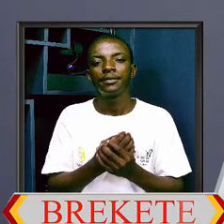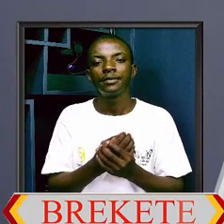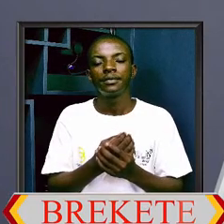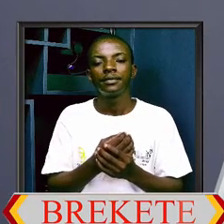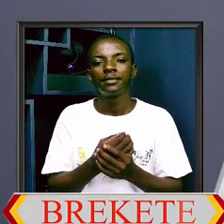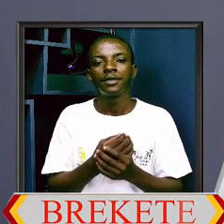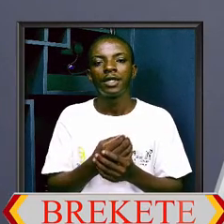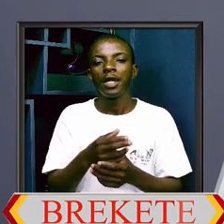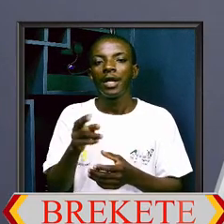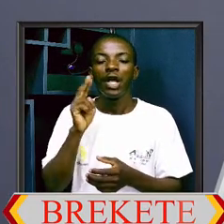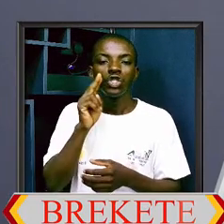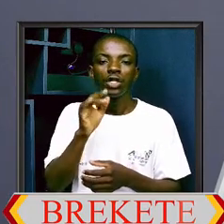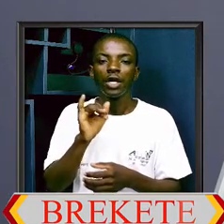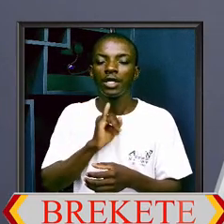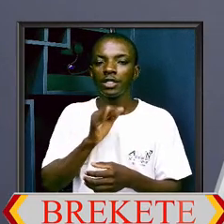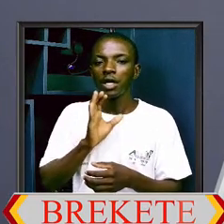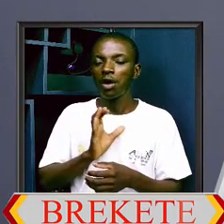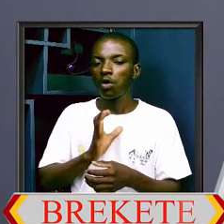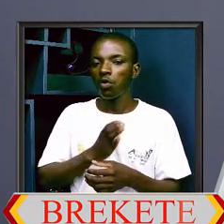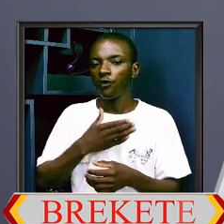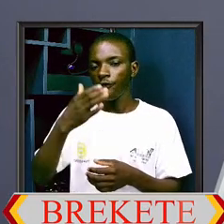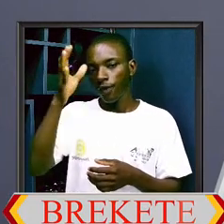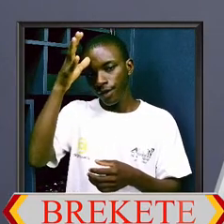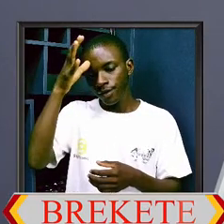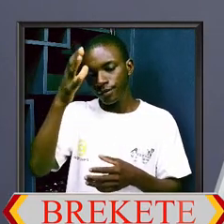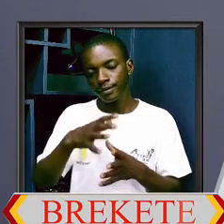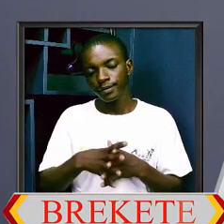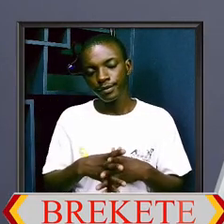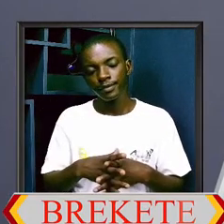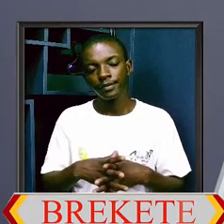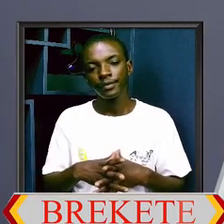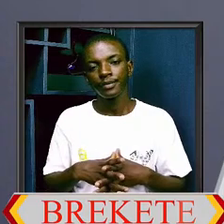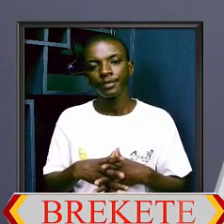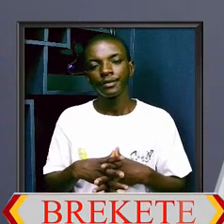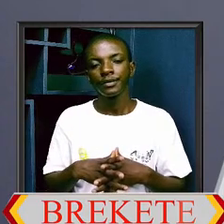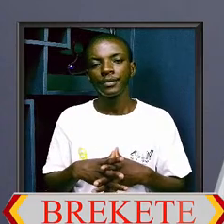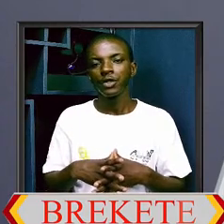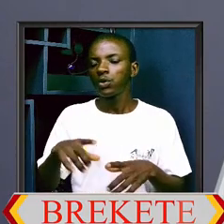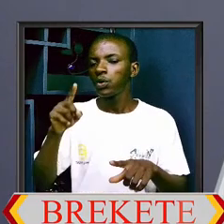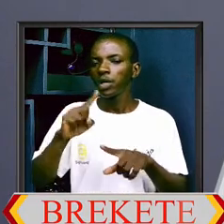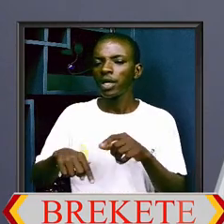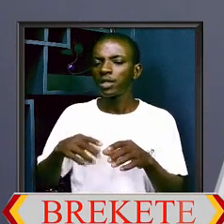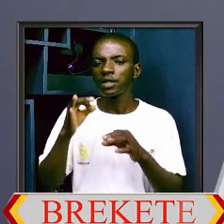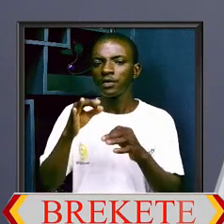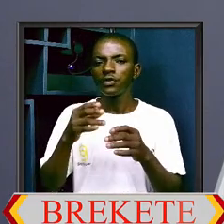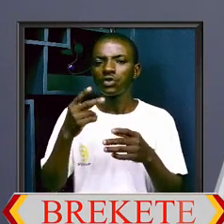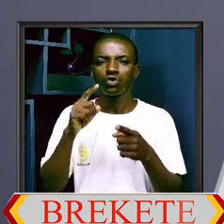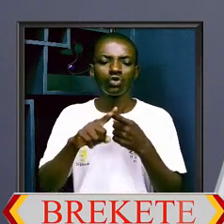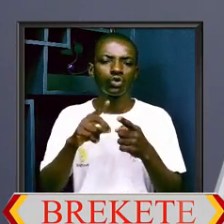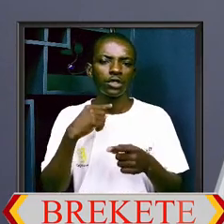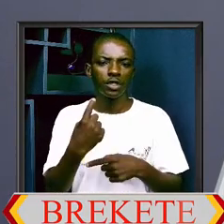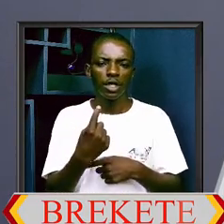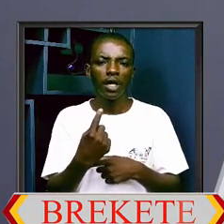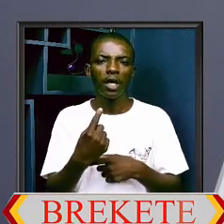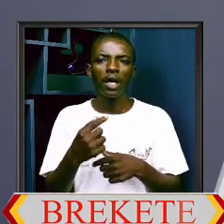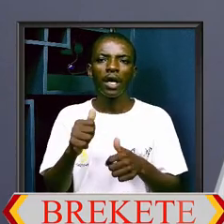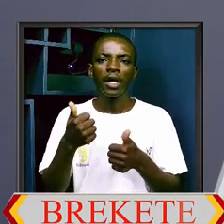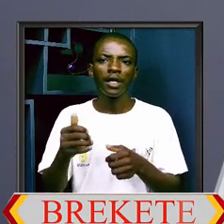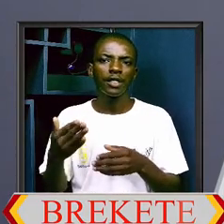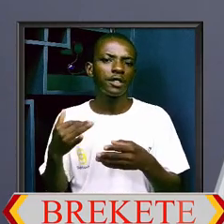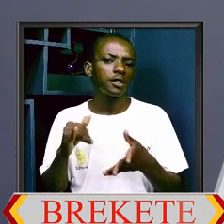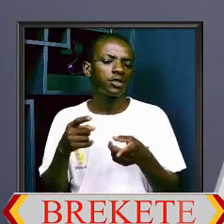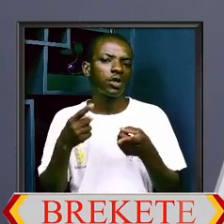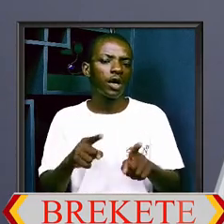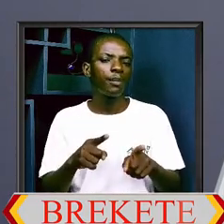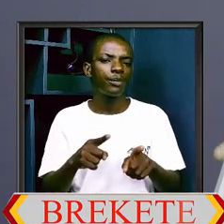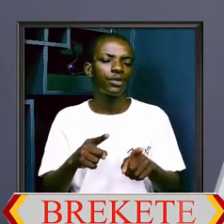mother Nigeria is our father you cannot afford to say anything we go happen to